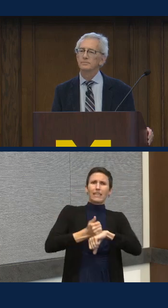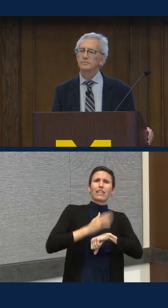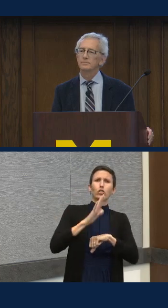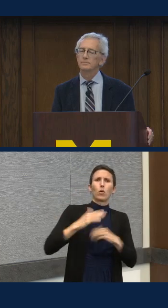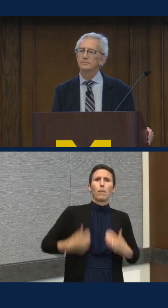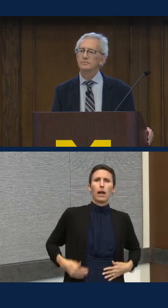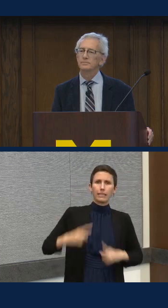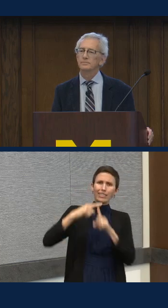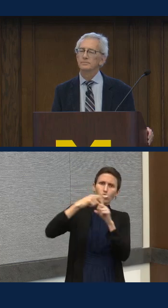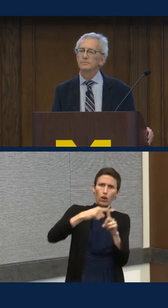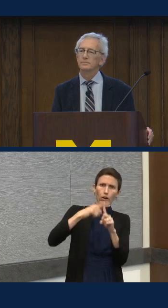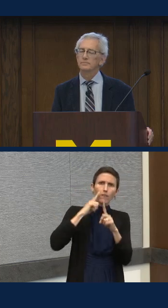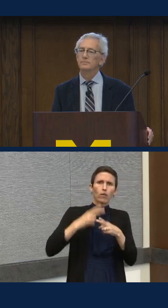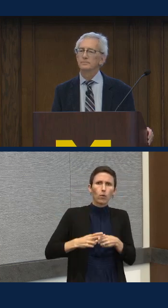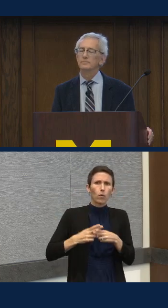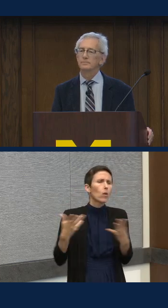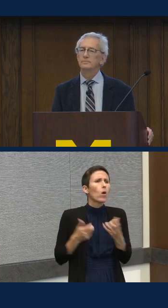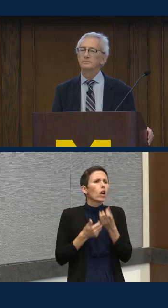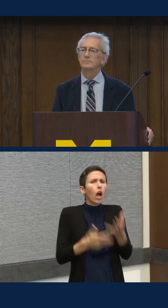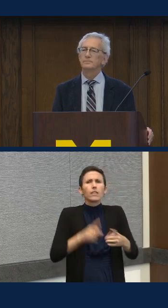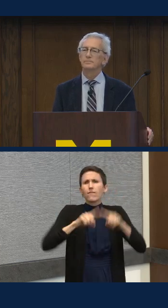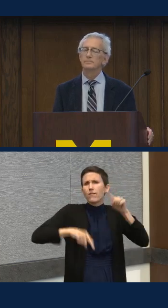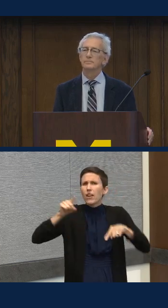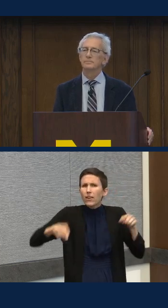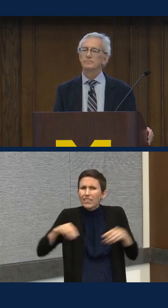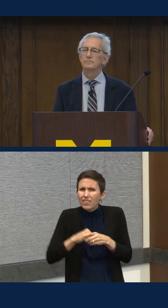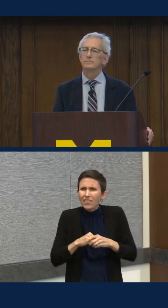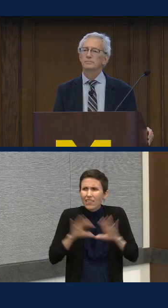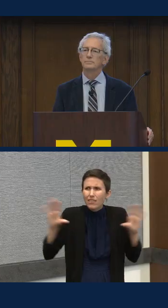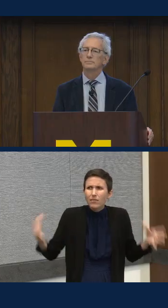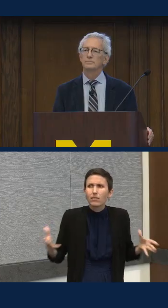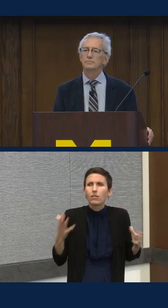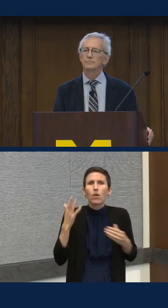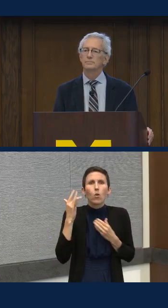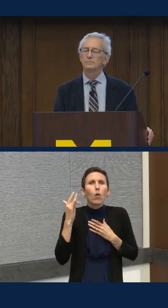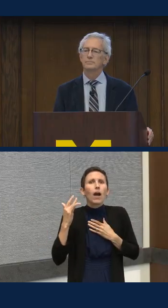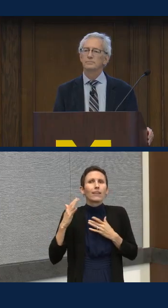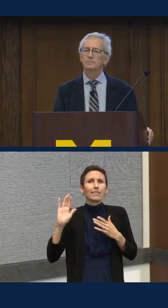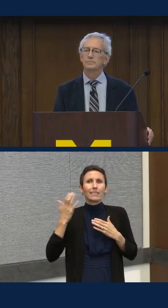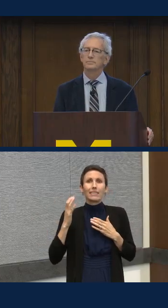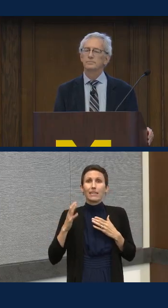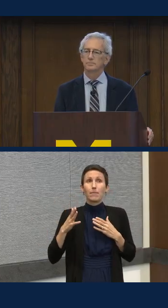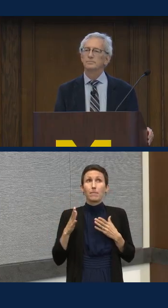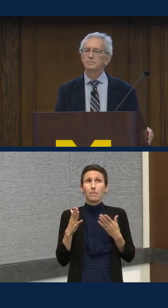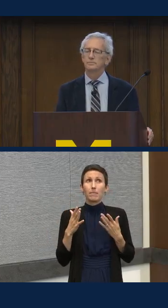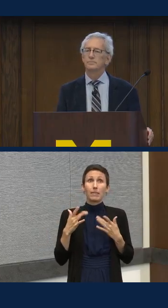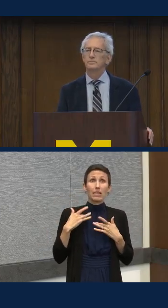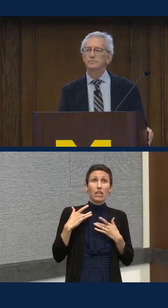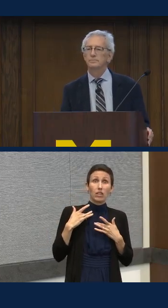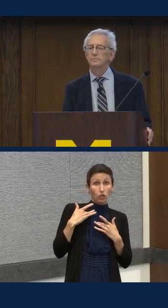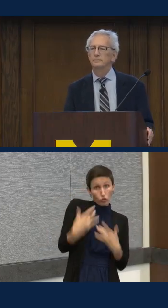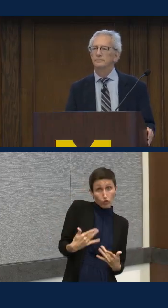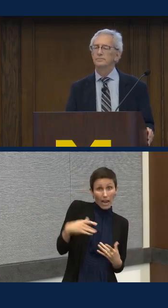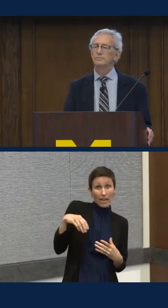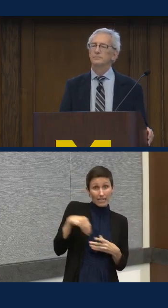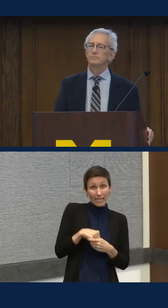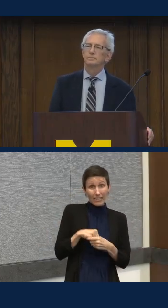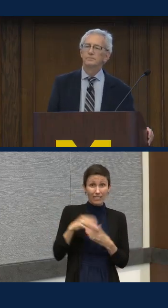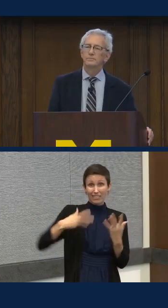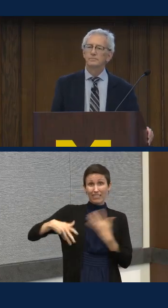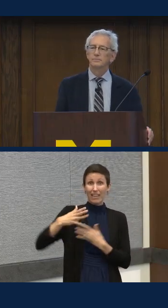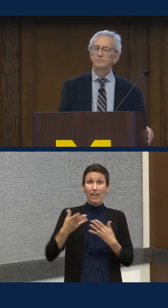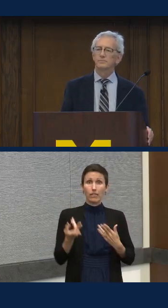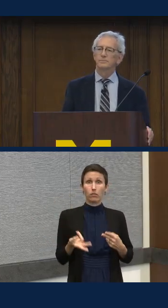the variation in the population? And why does there seem to be a trend towards increasing obesity in society? Is it a genetic trend, or is it